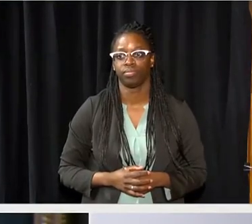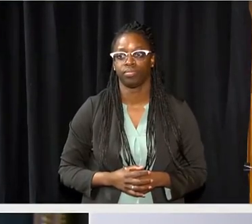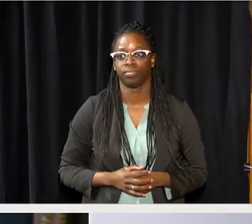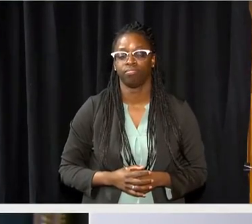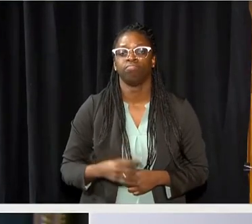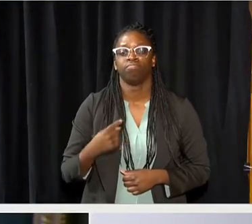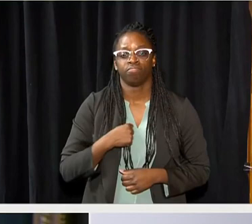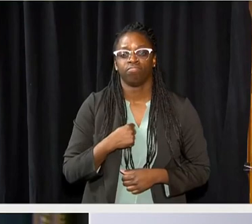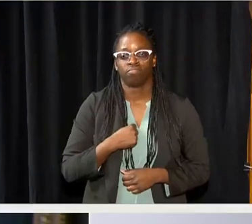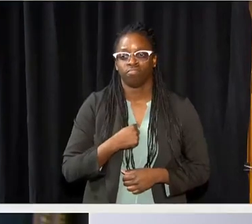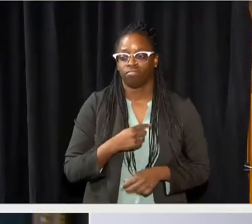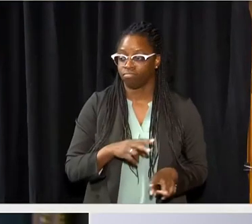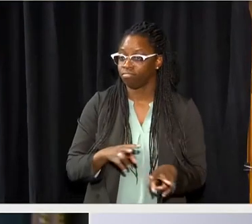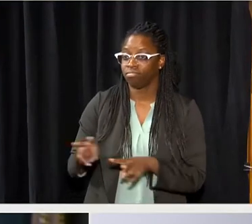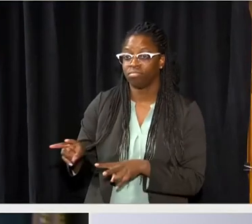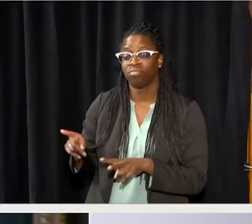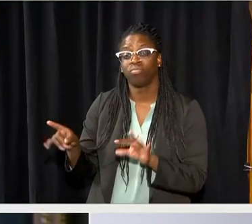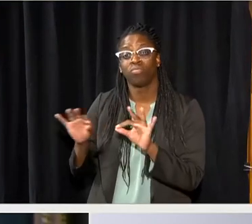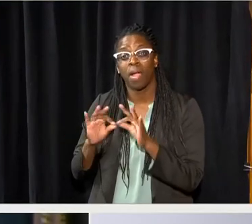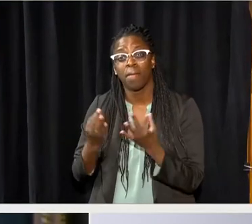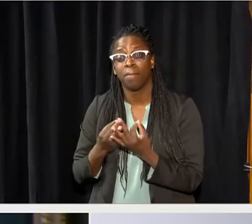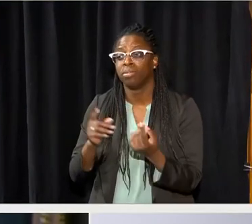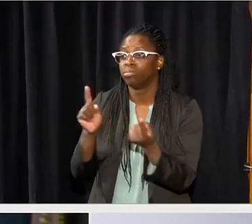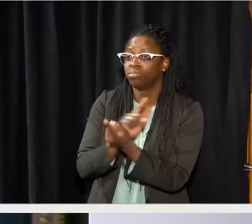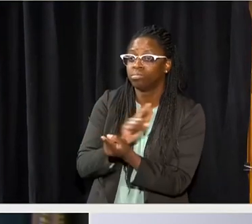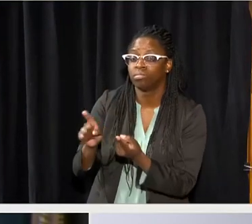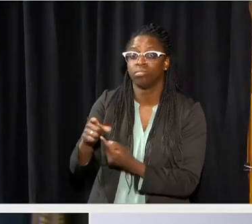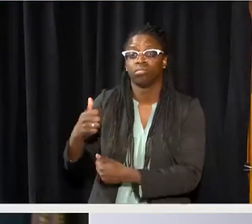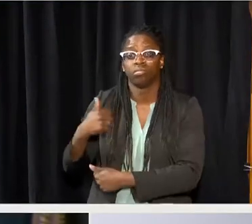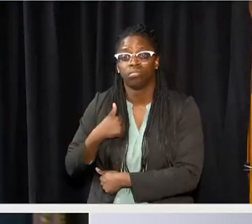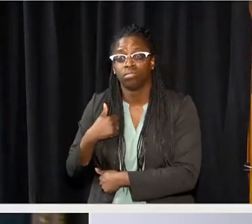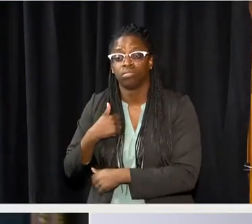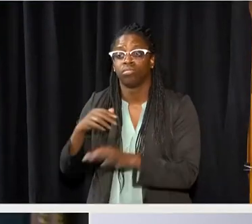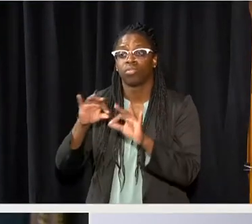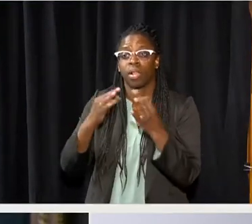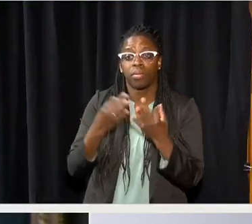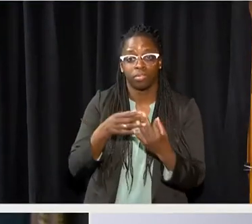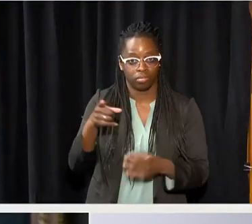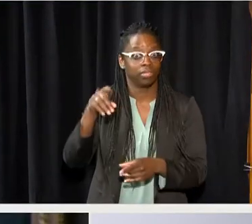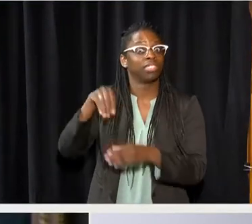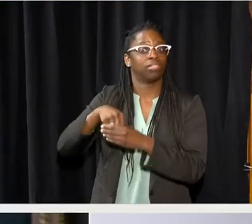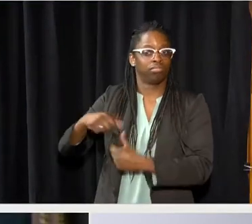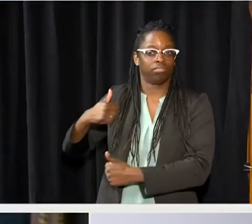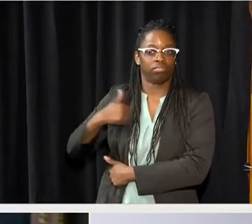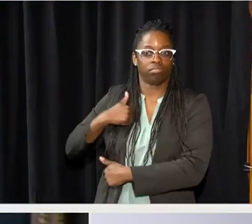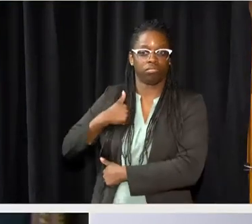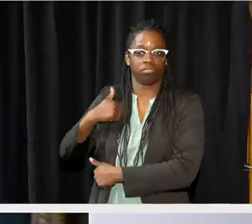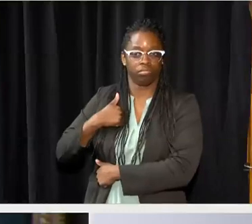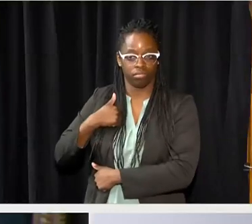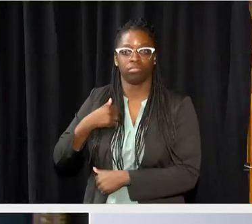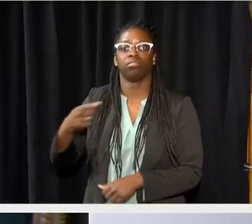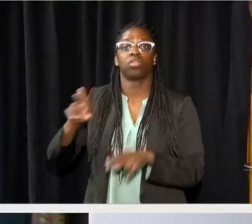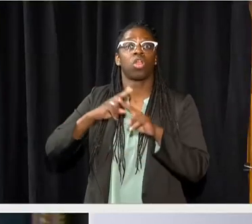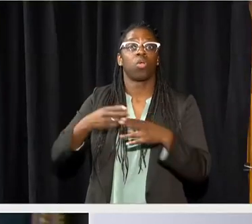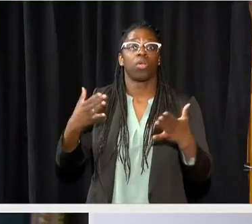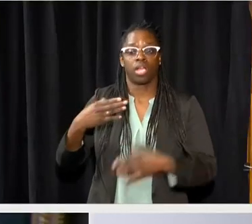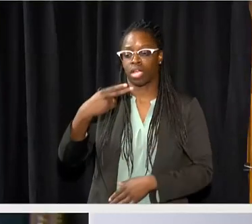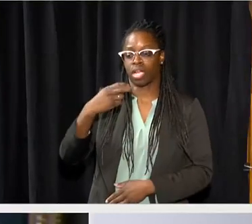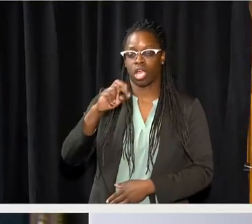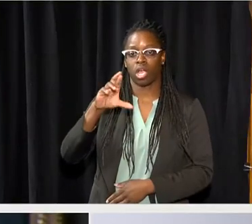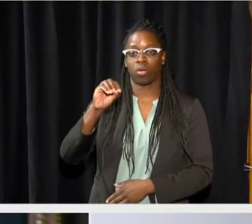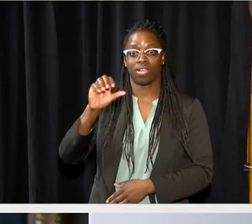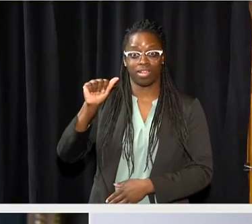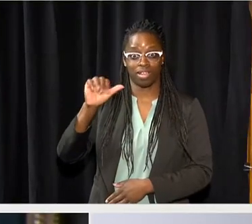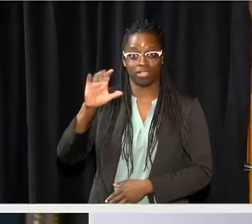think of the grieving families I met at the veterans' home in Holyoke. They lost loved ones to COVID in